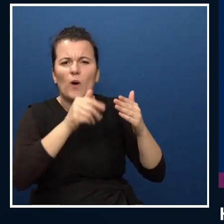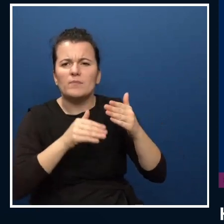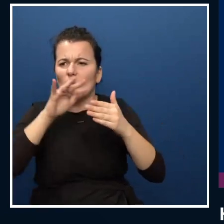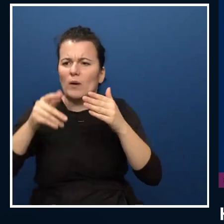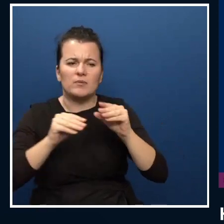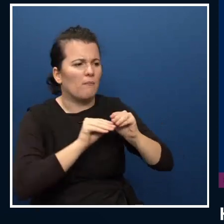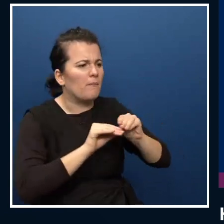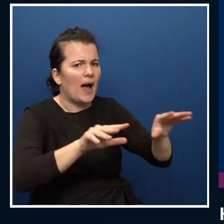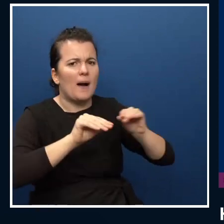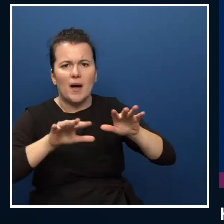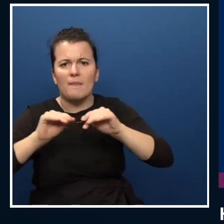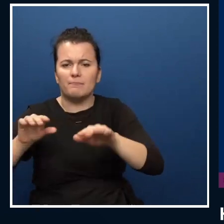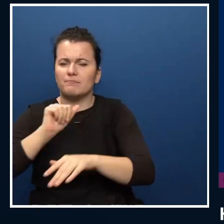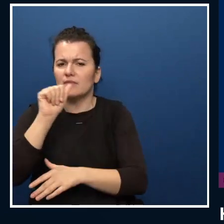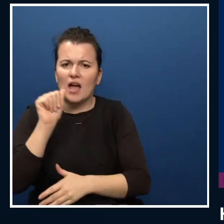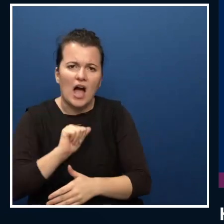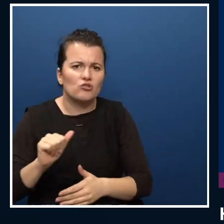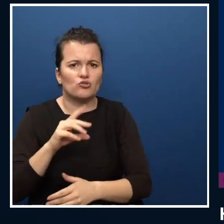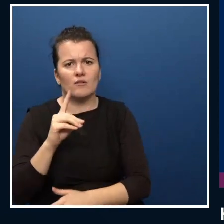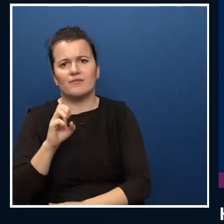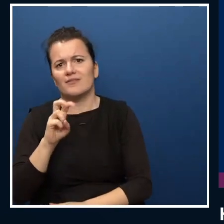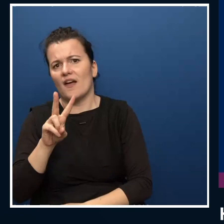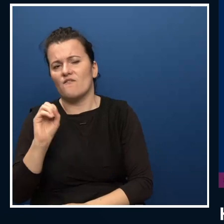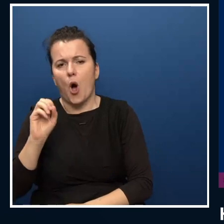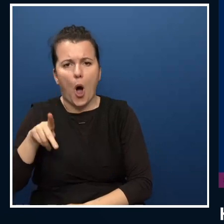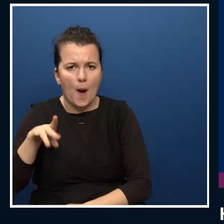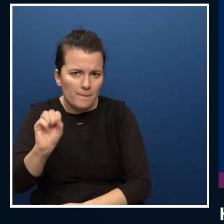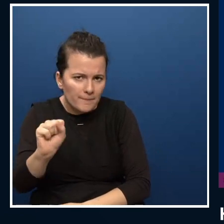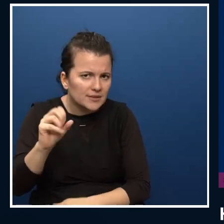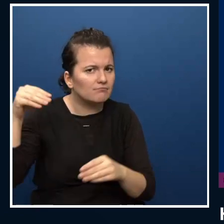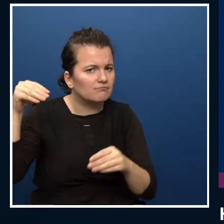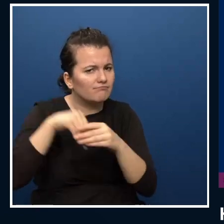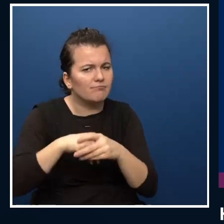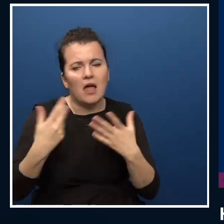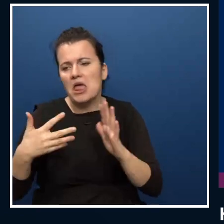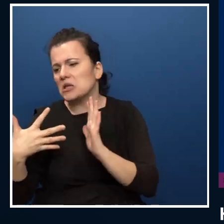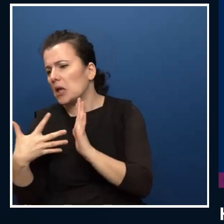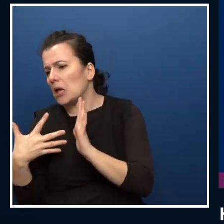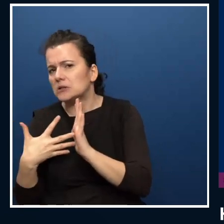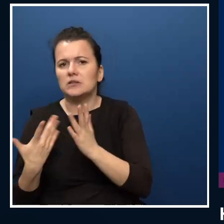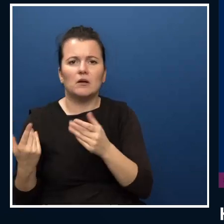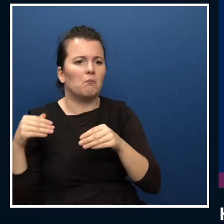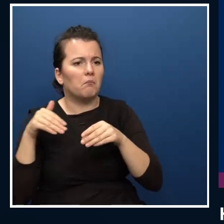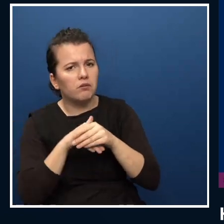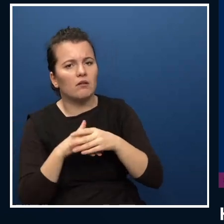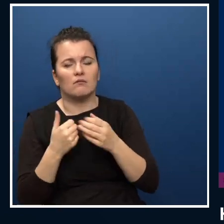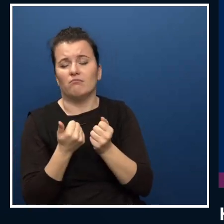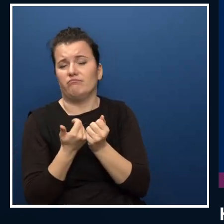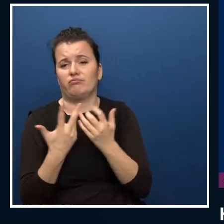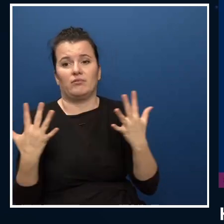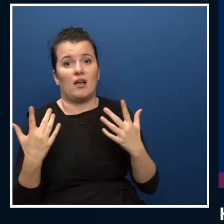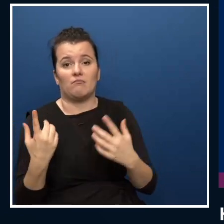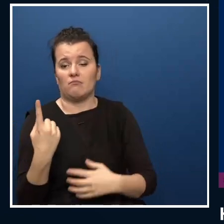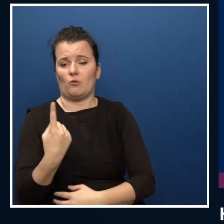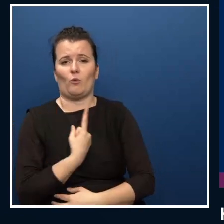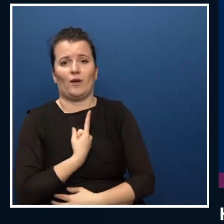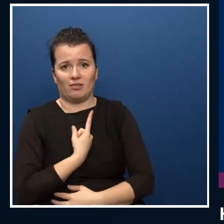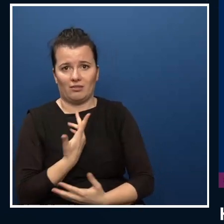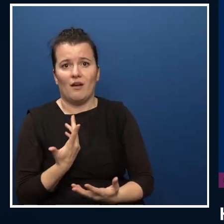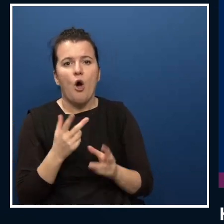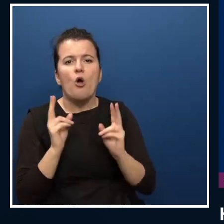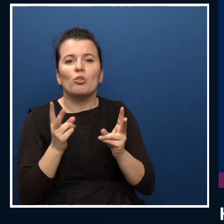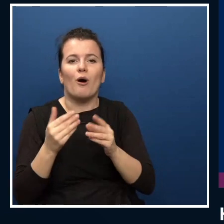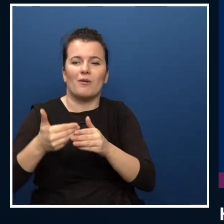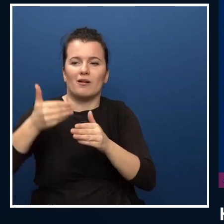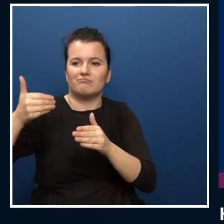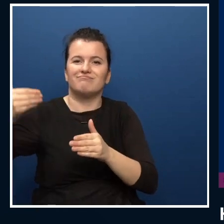GitHub Actions and testing, built-in container. All of this stuff would have taken a half dozen people and a whole team,